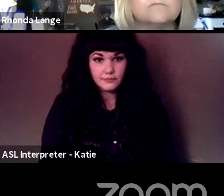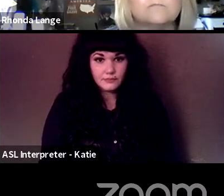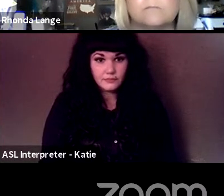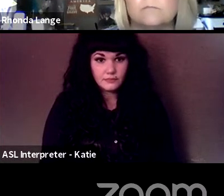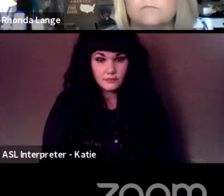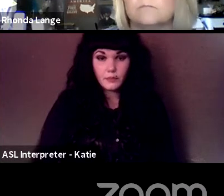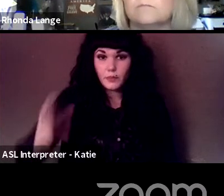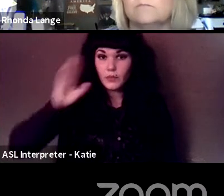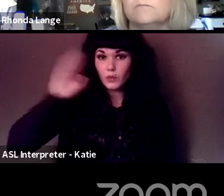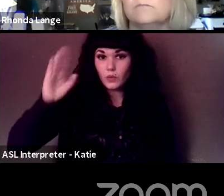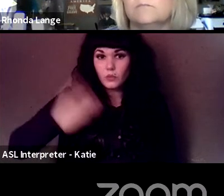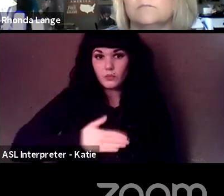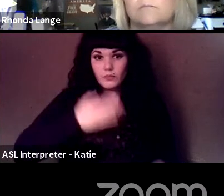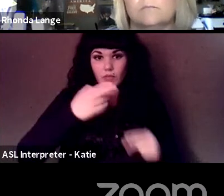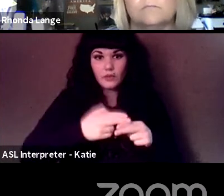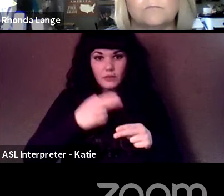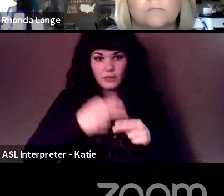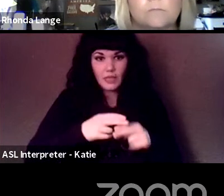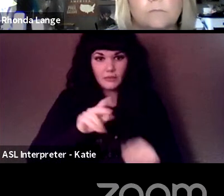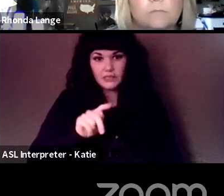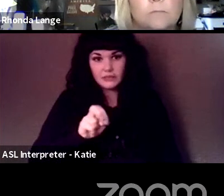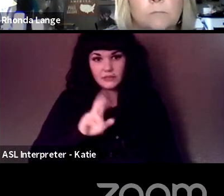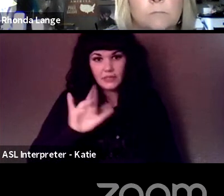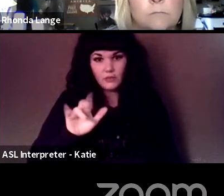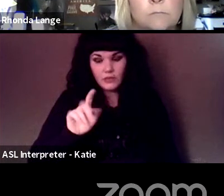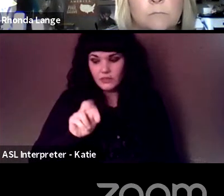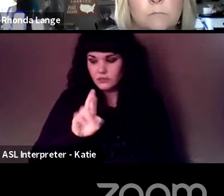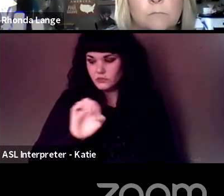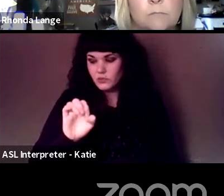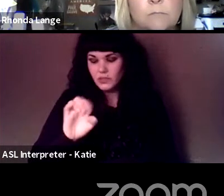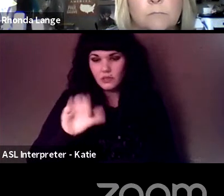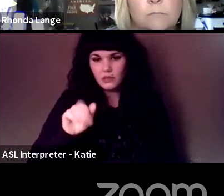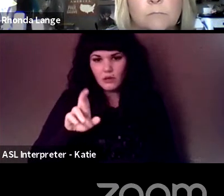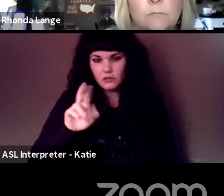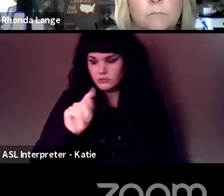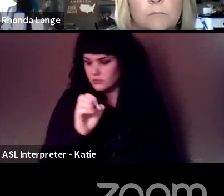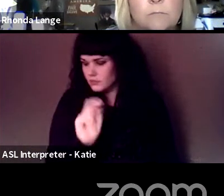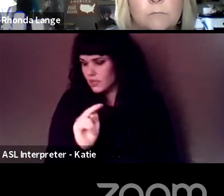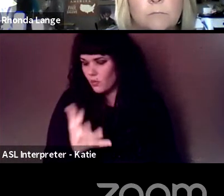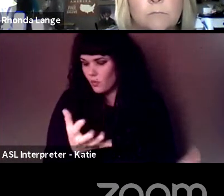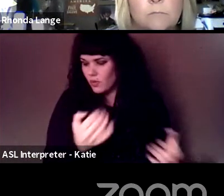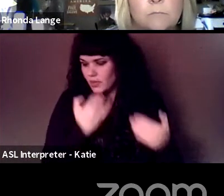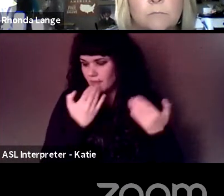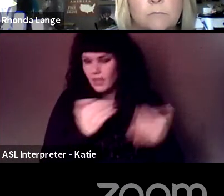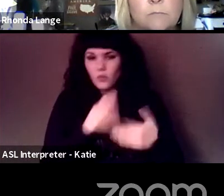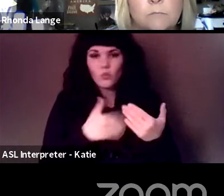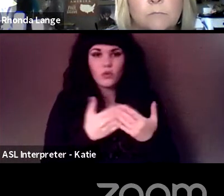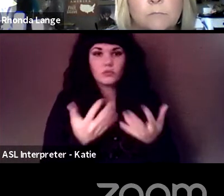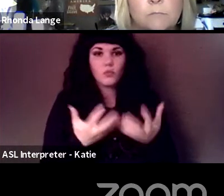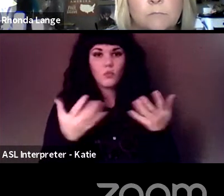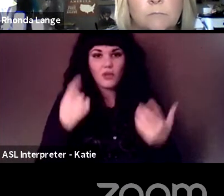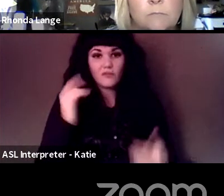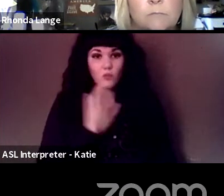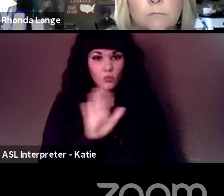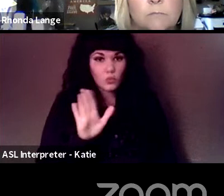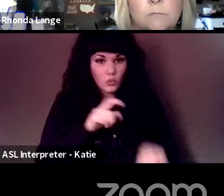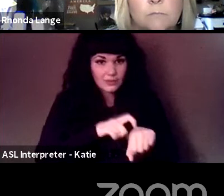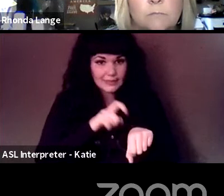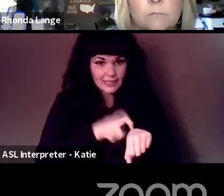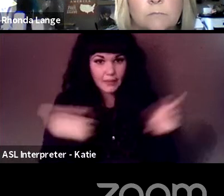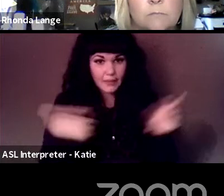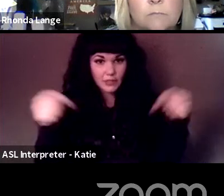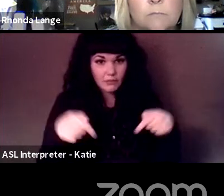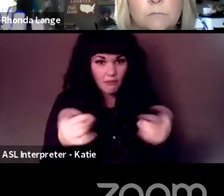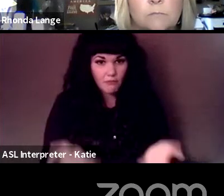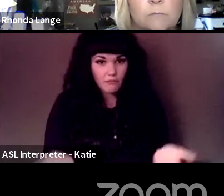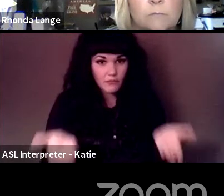Hello, my name is Terry Treecarton, and I wanted to thank you so much all for your time and being here. I know